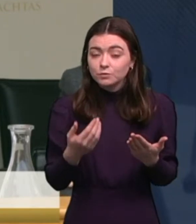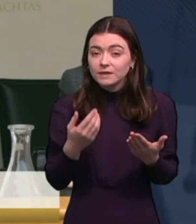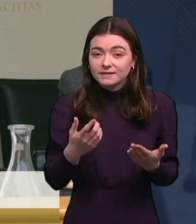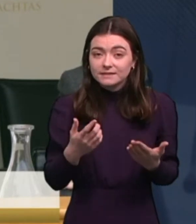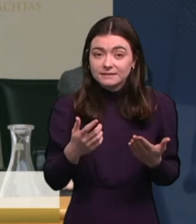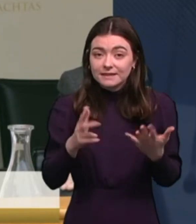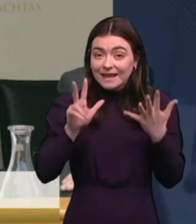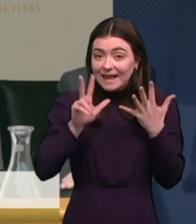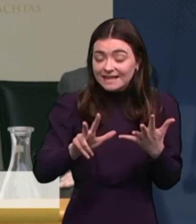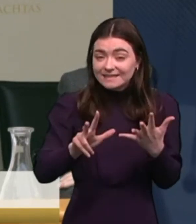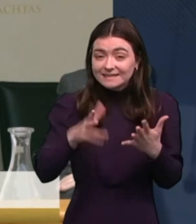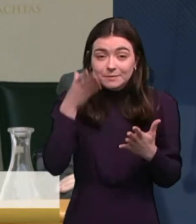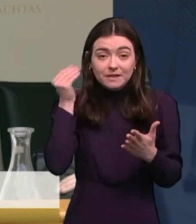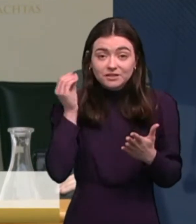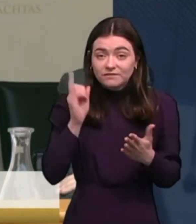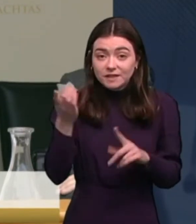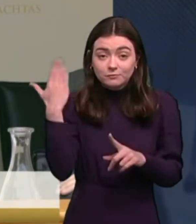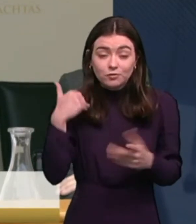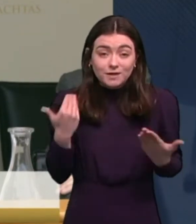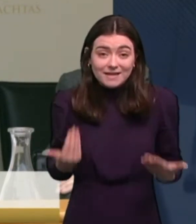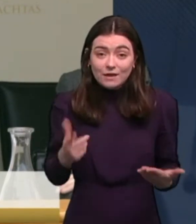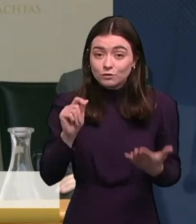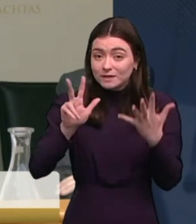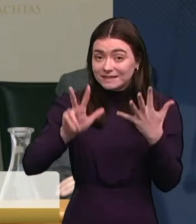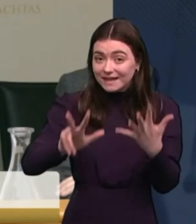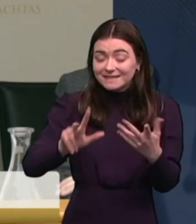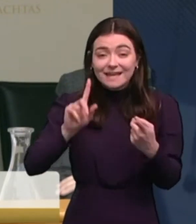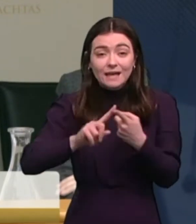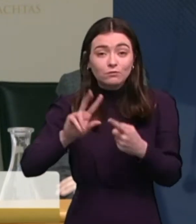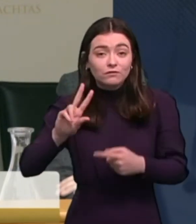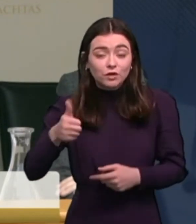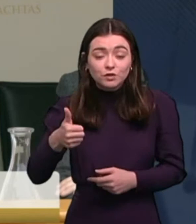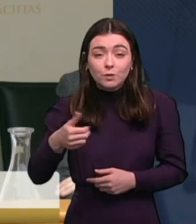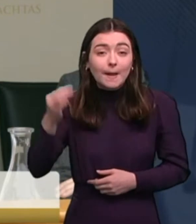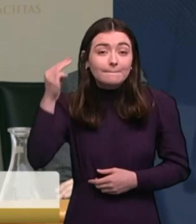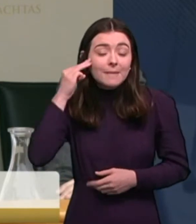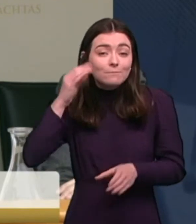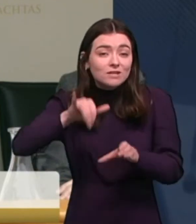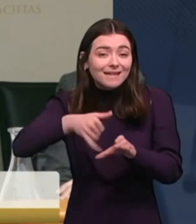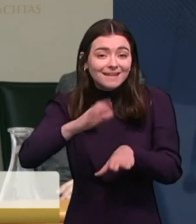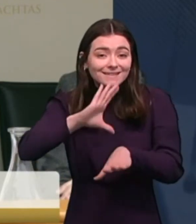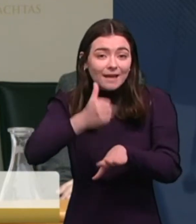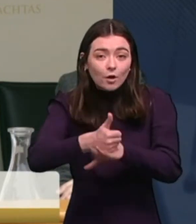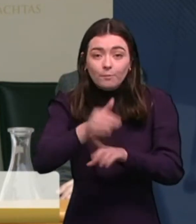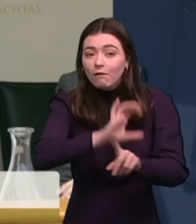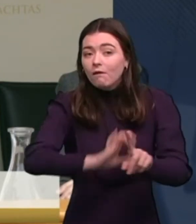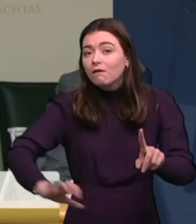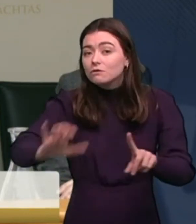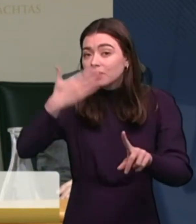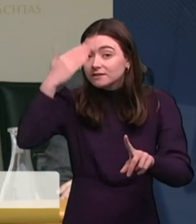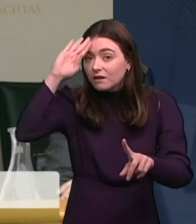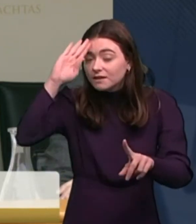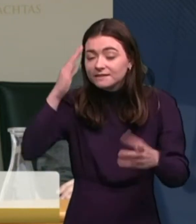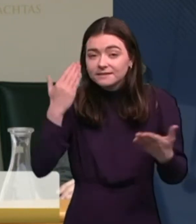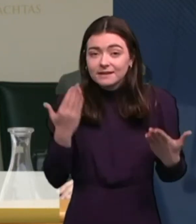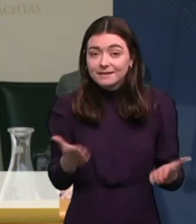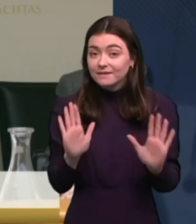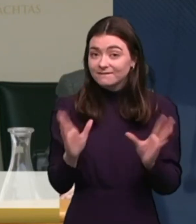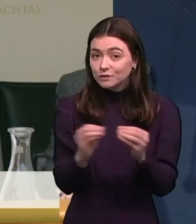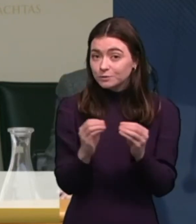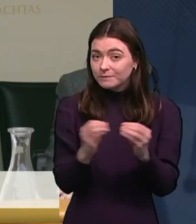advisors, and we now have 28, and we also have 31 memory clinics throughout the country. And also, as I said